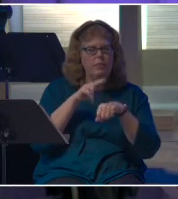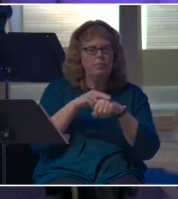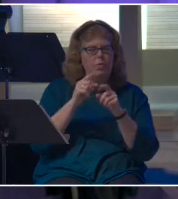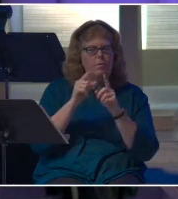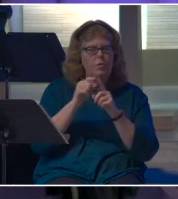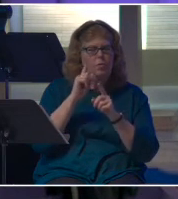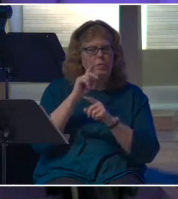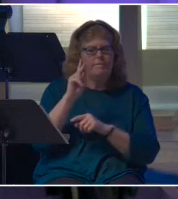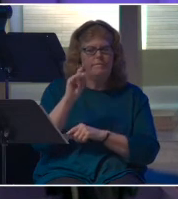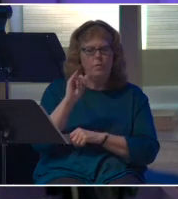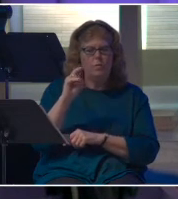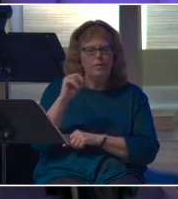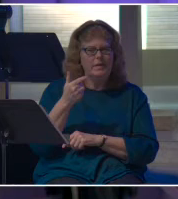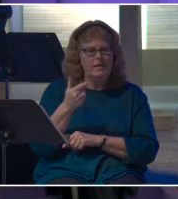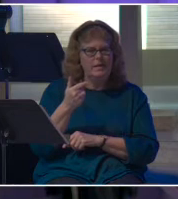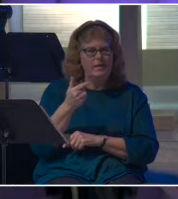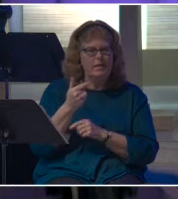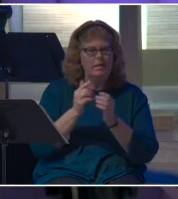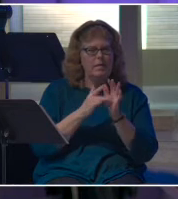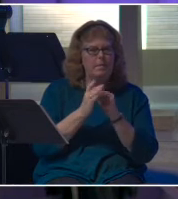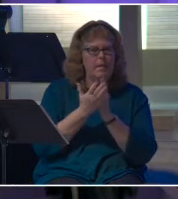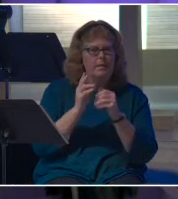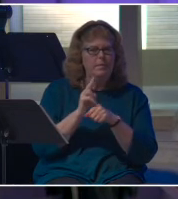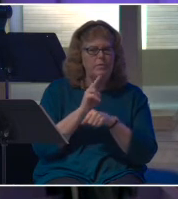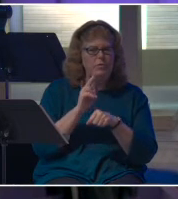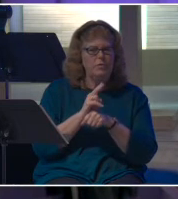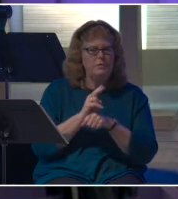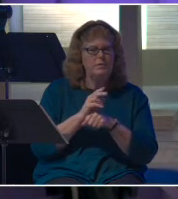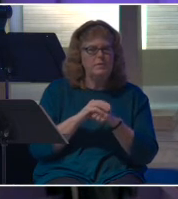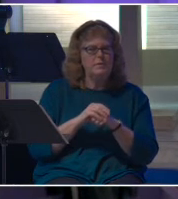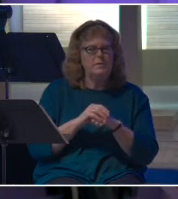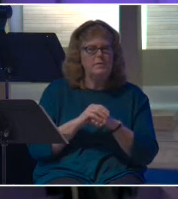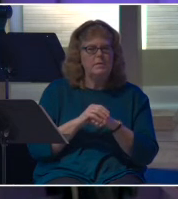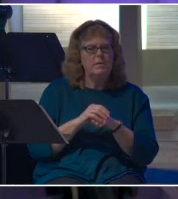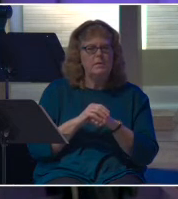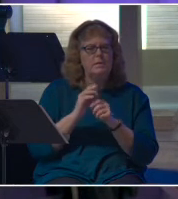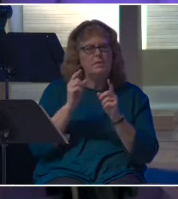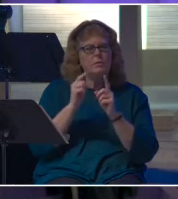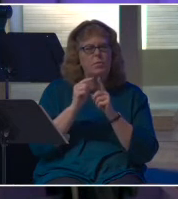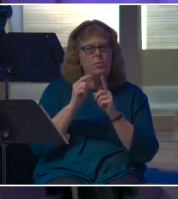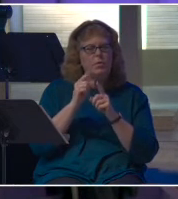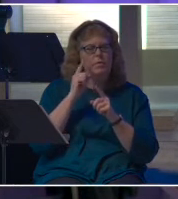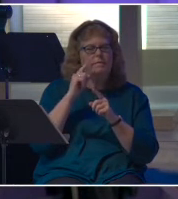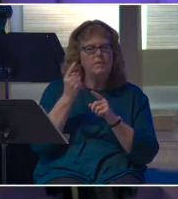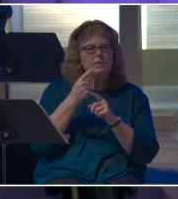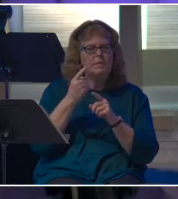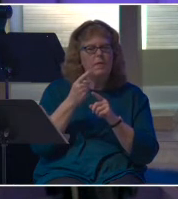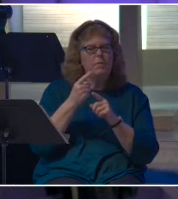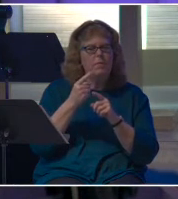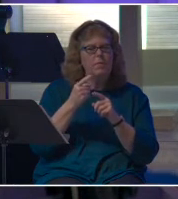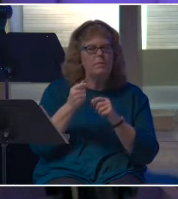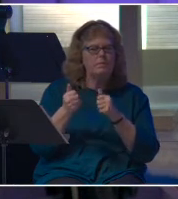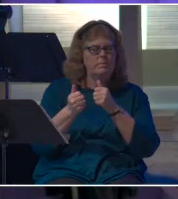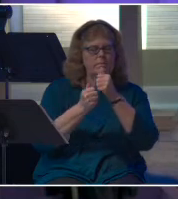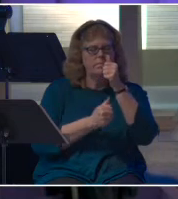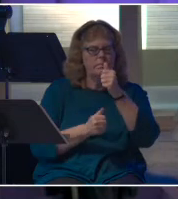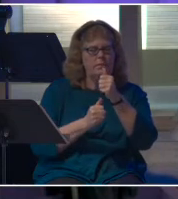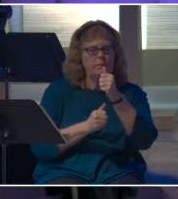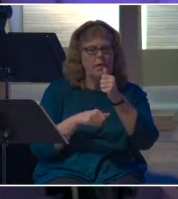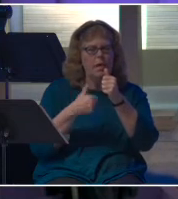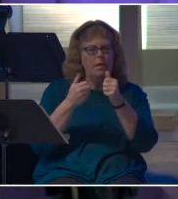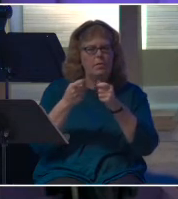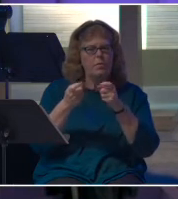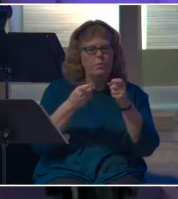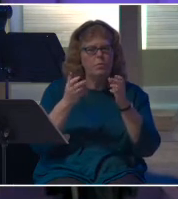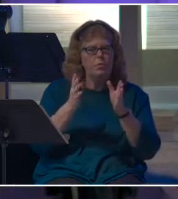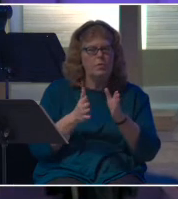for king that the Bible uses. It's a word for someone who's subservient to another ruler. And